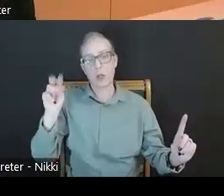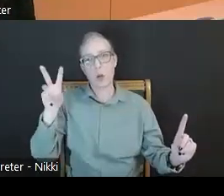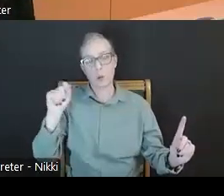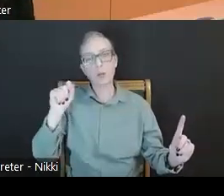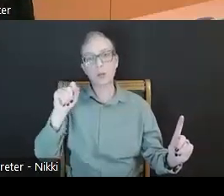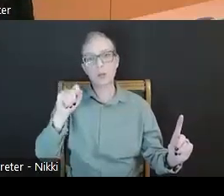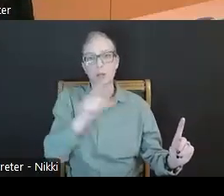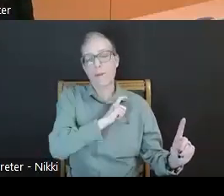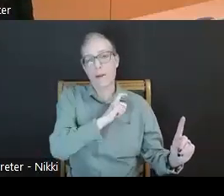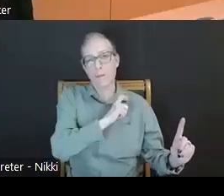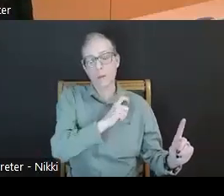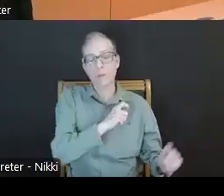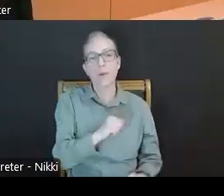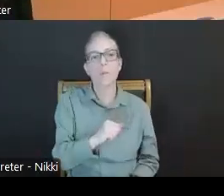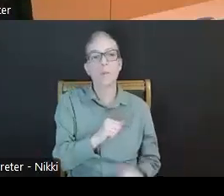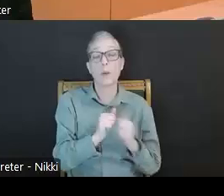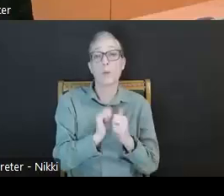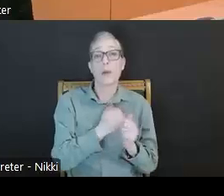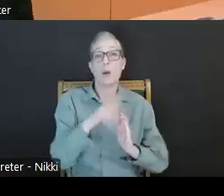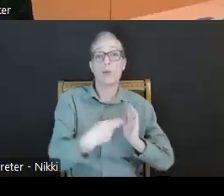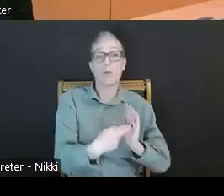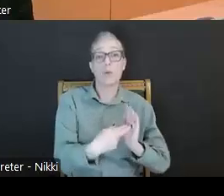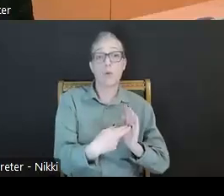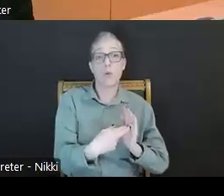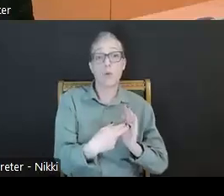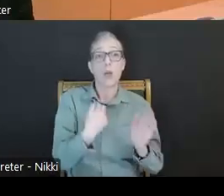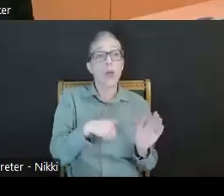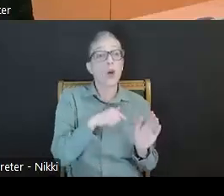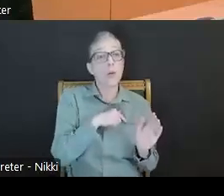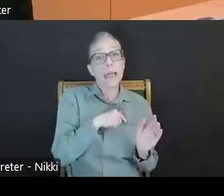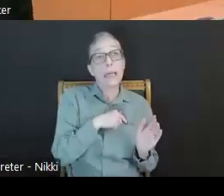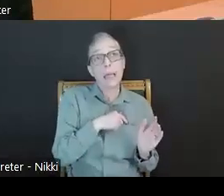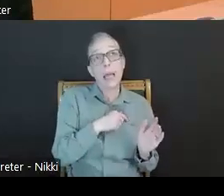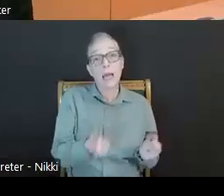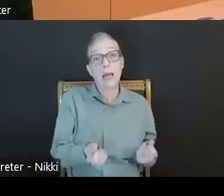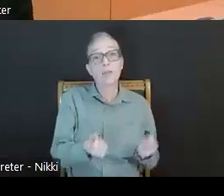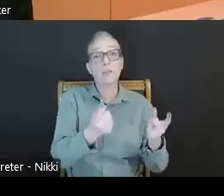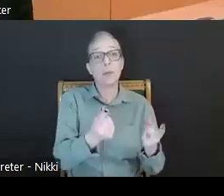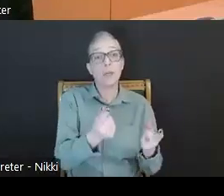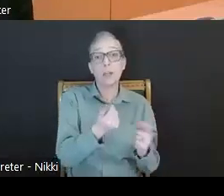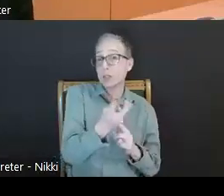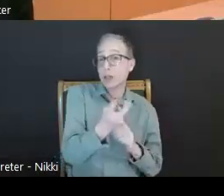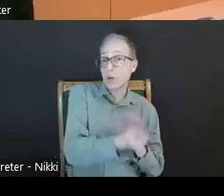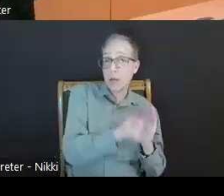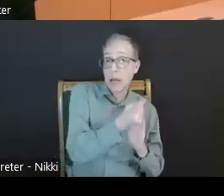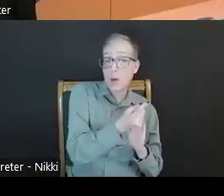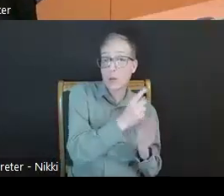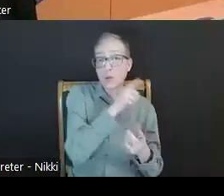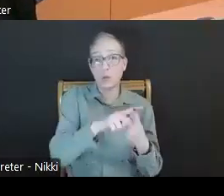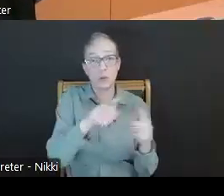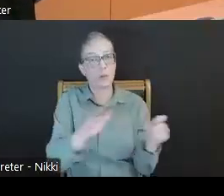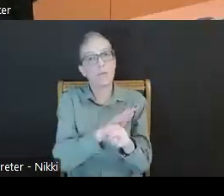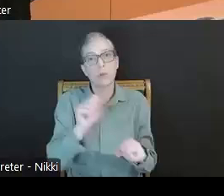spent anywhere between a couple of hours to the entirety of a shift with a police officer, depending on the